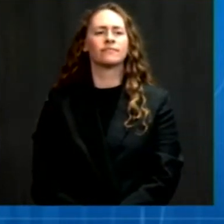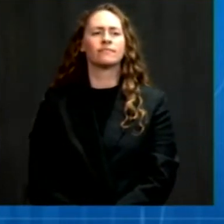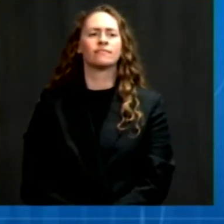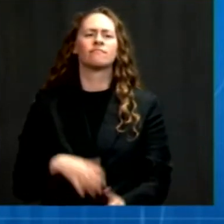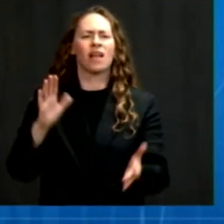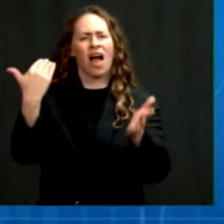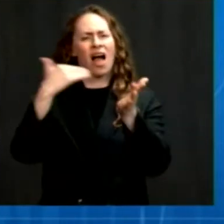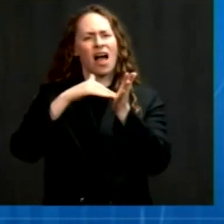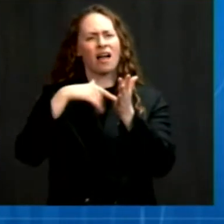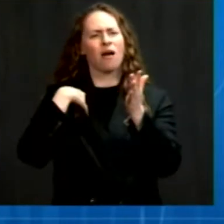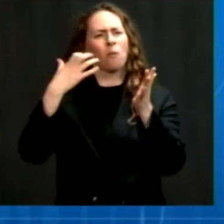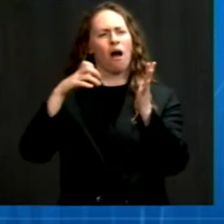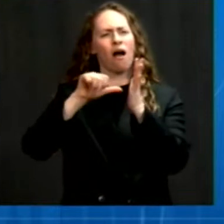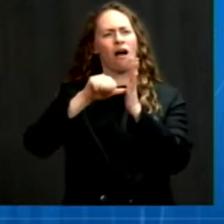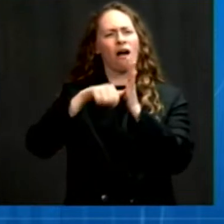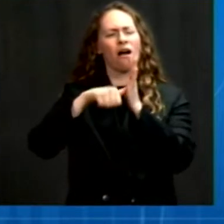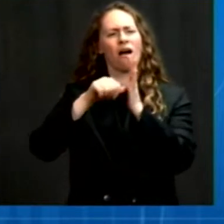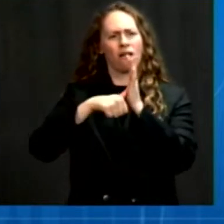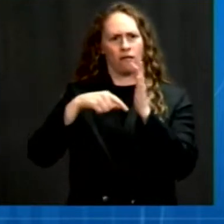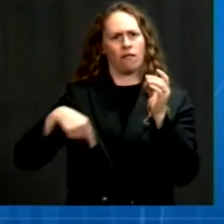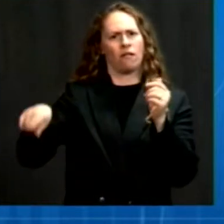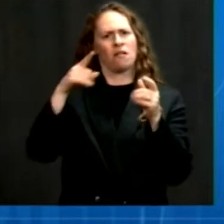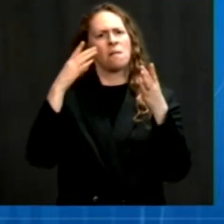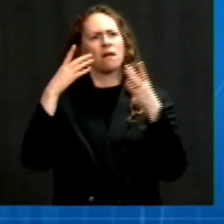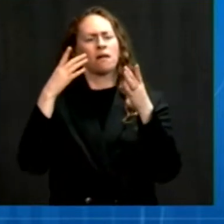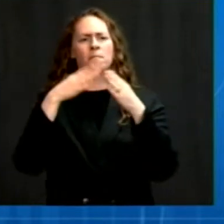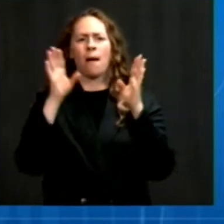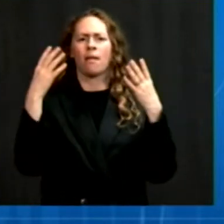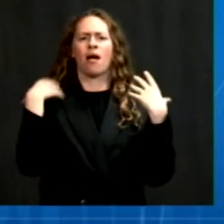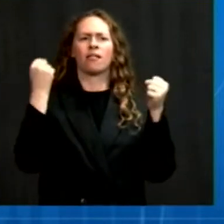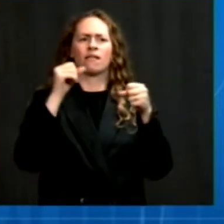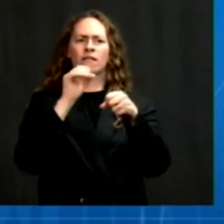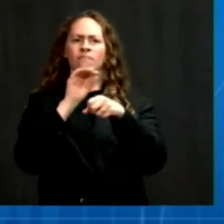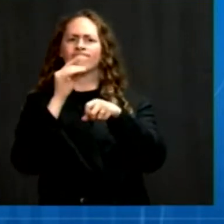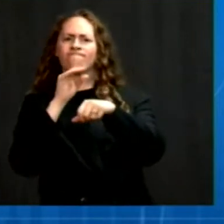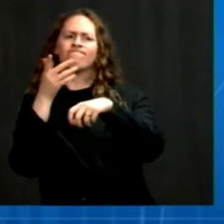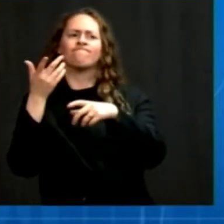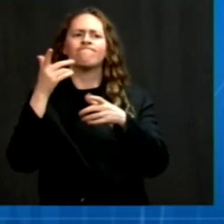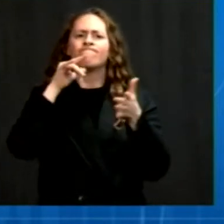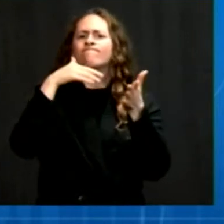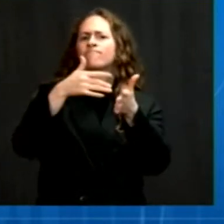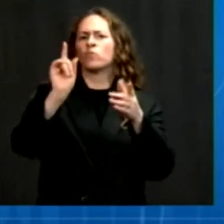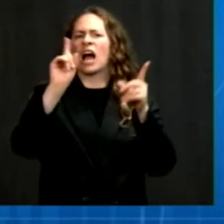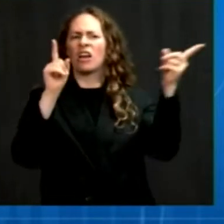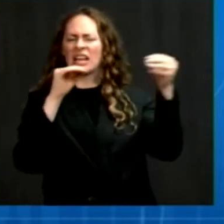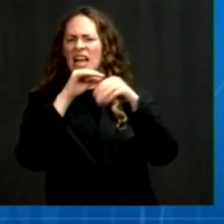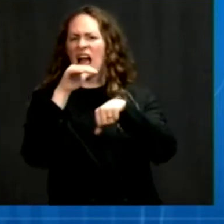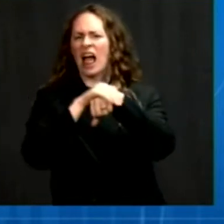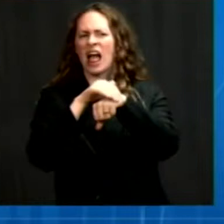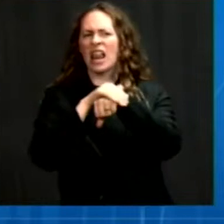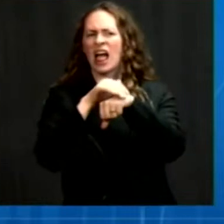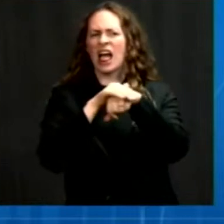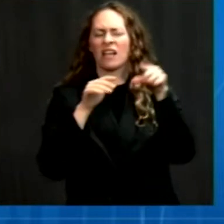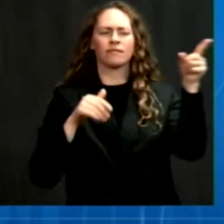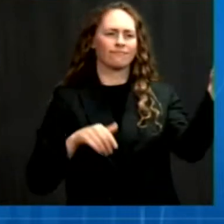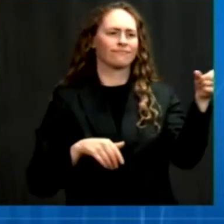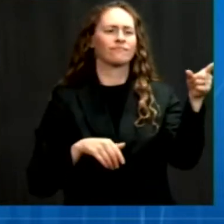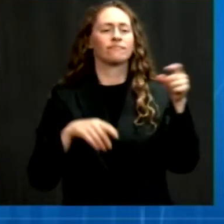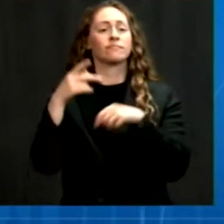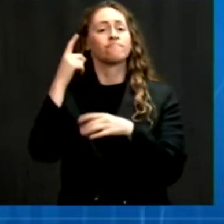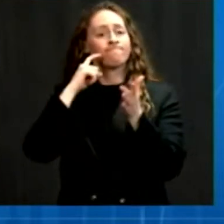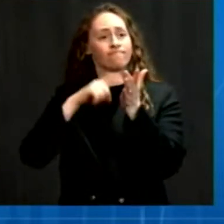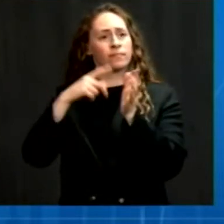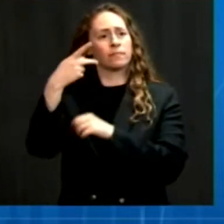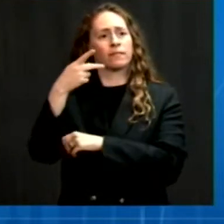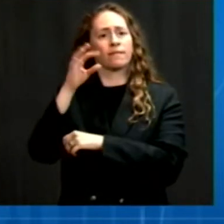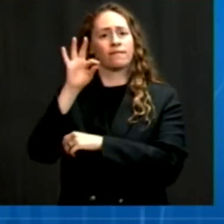Public Health England, from June 14th, the Pfizer-BioNTech vaccine was 96% effective